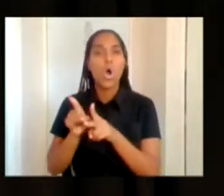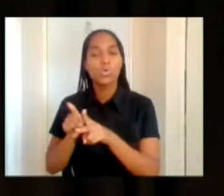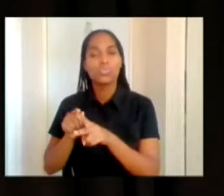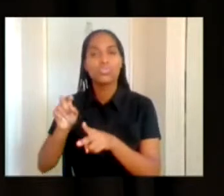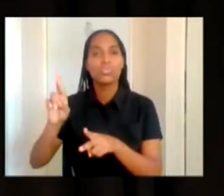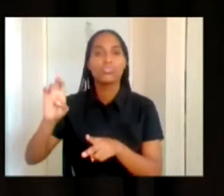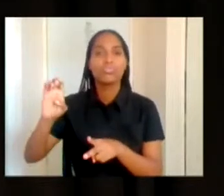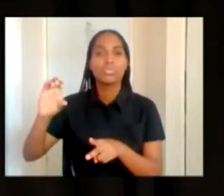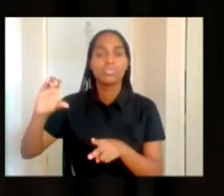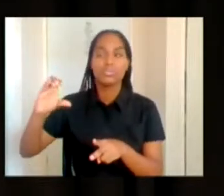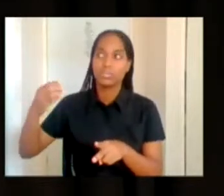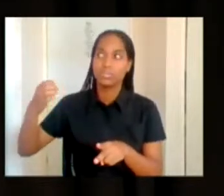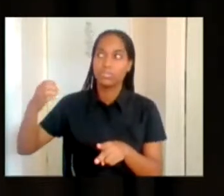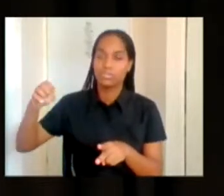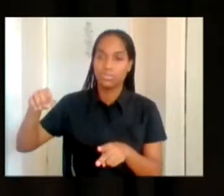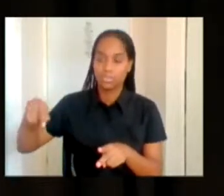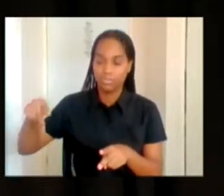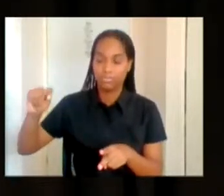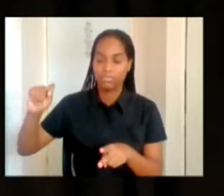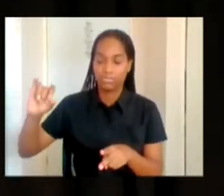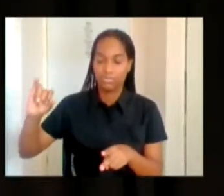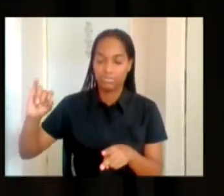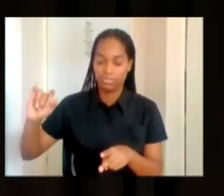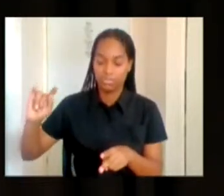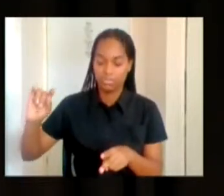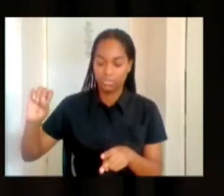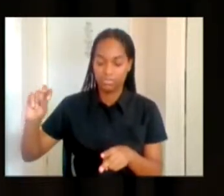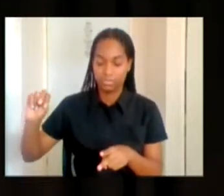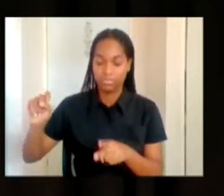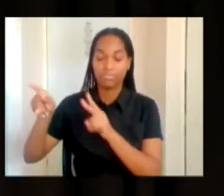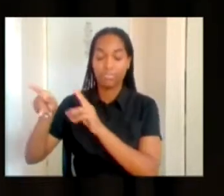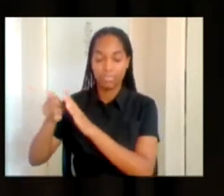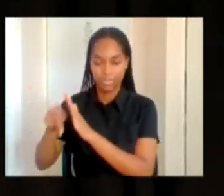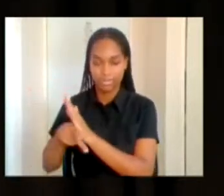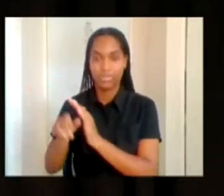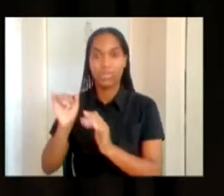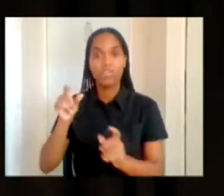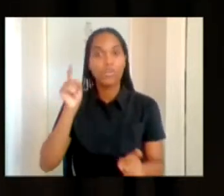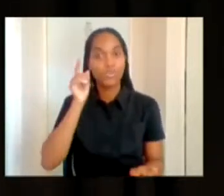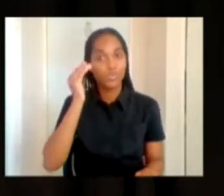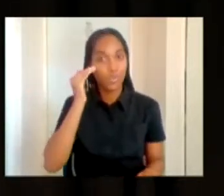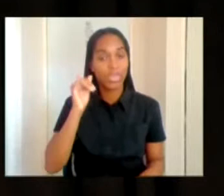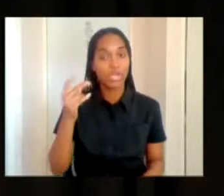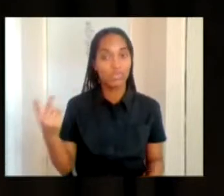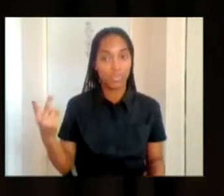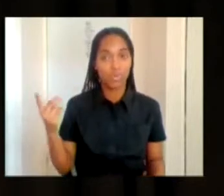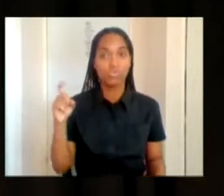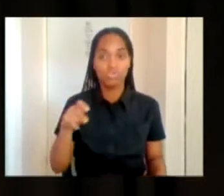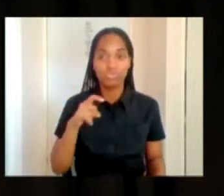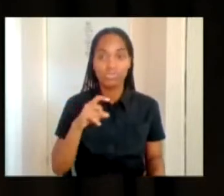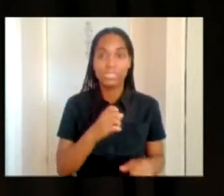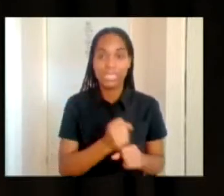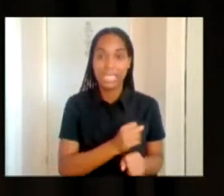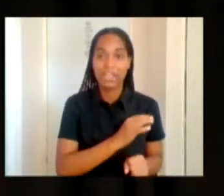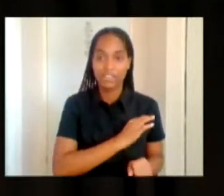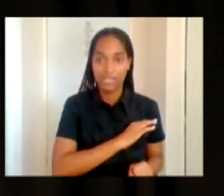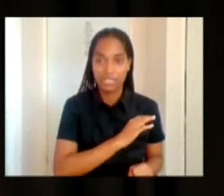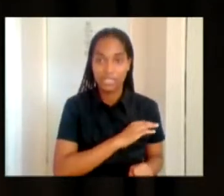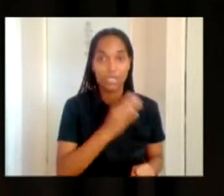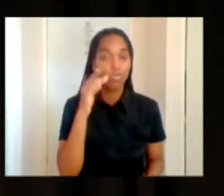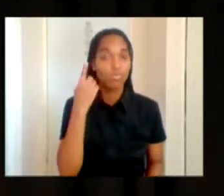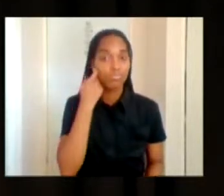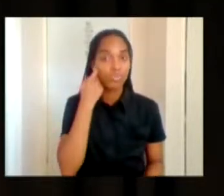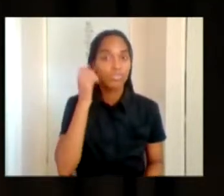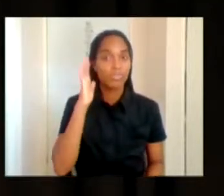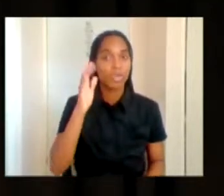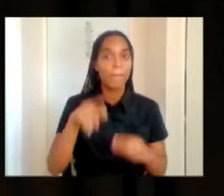data casting, it's important that both of those are taken advantage of. And I know in the previous presentations about